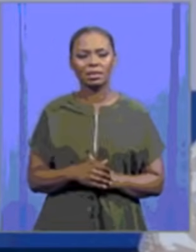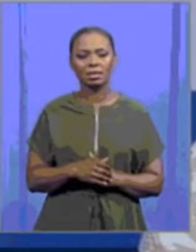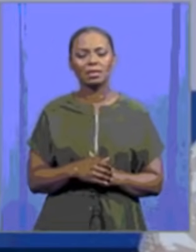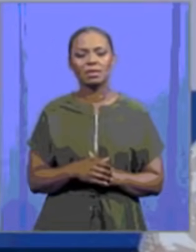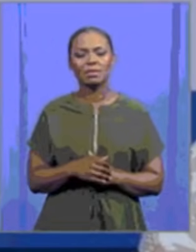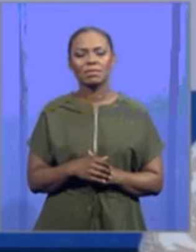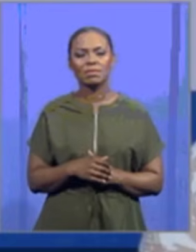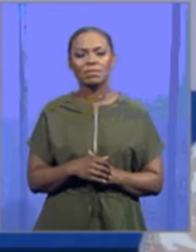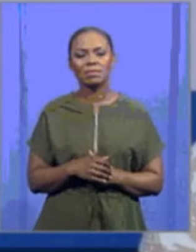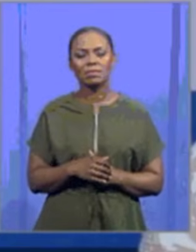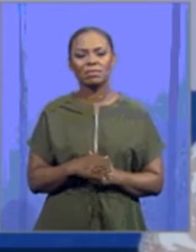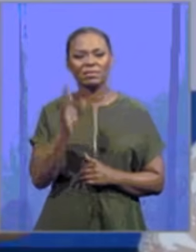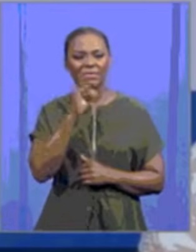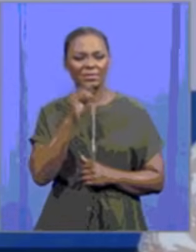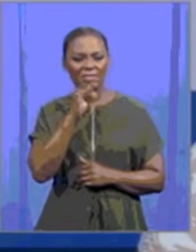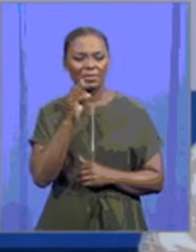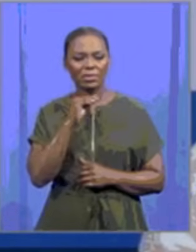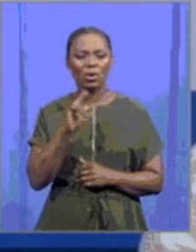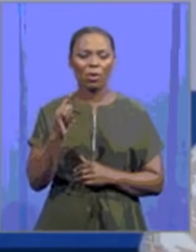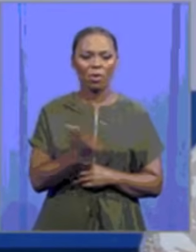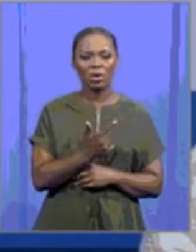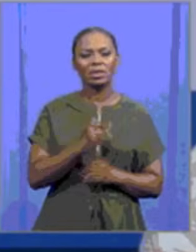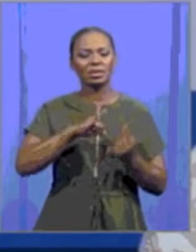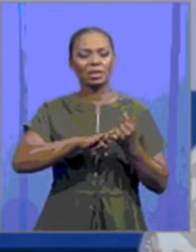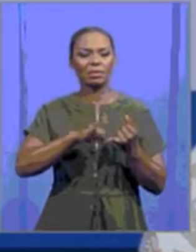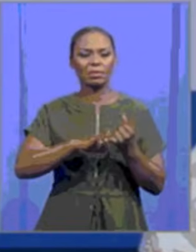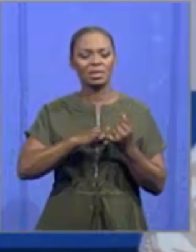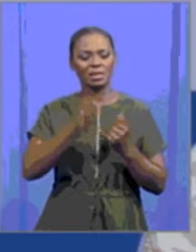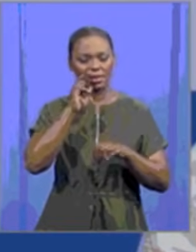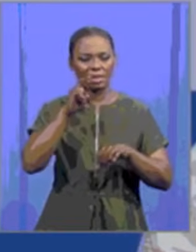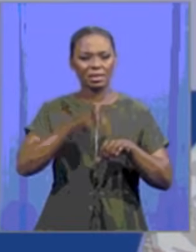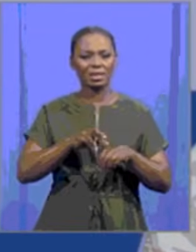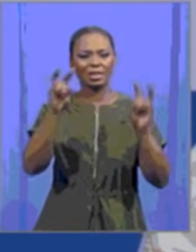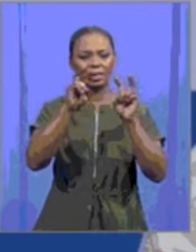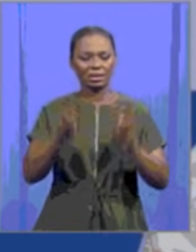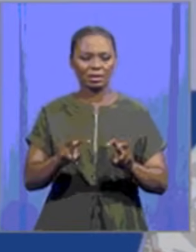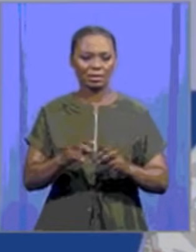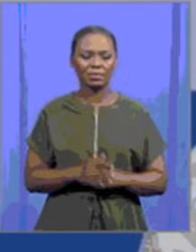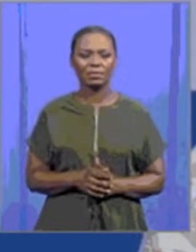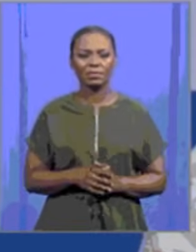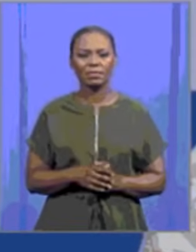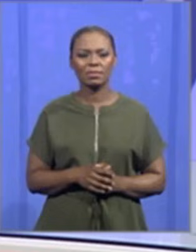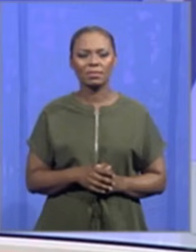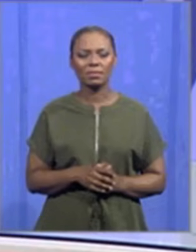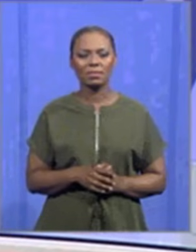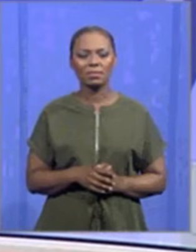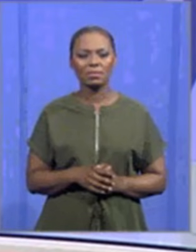computers. I'm talking about all other subjects that need electricity.